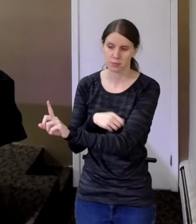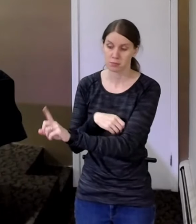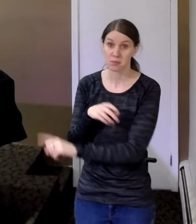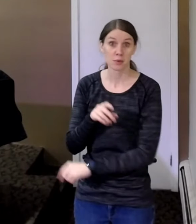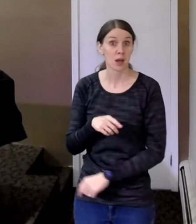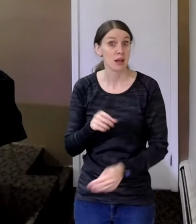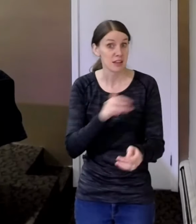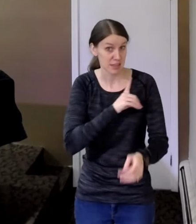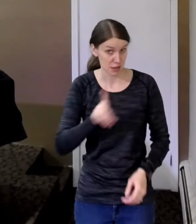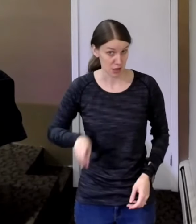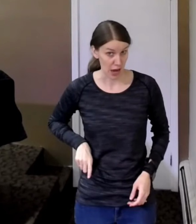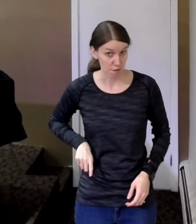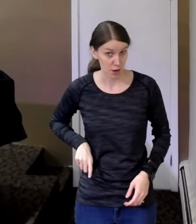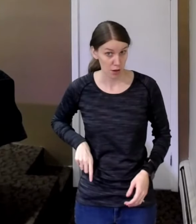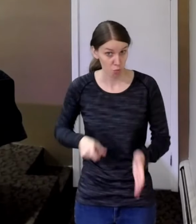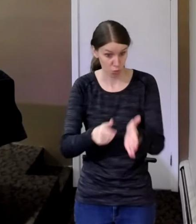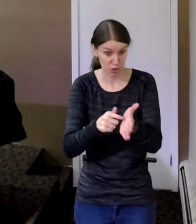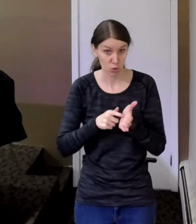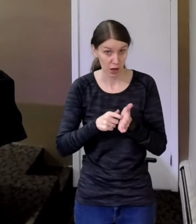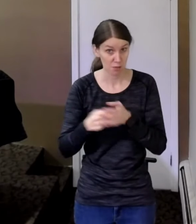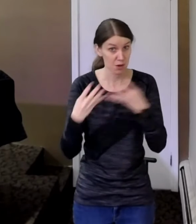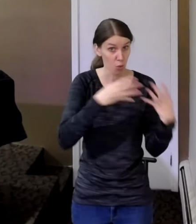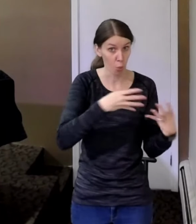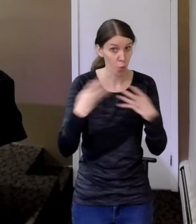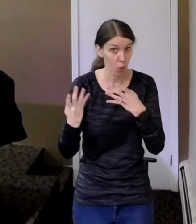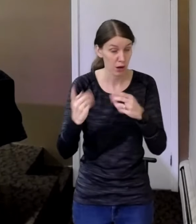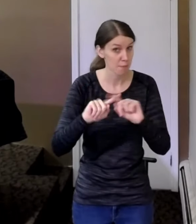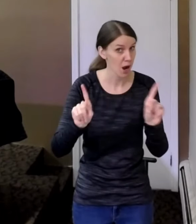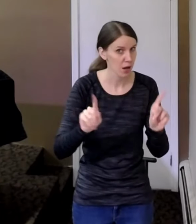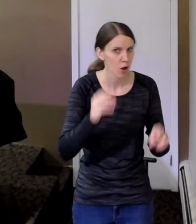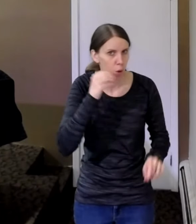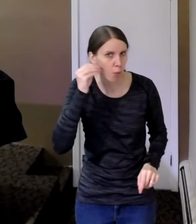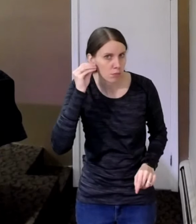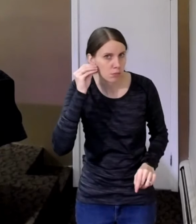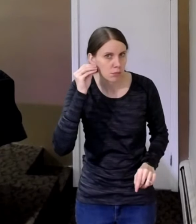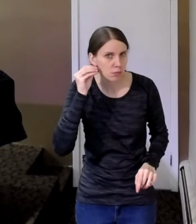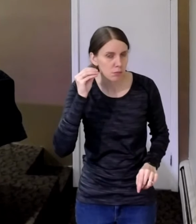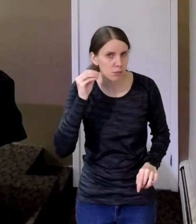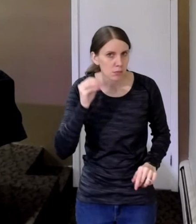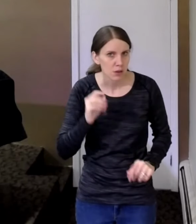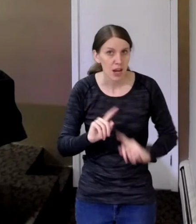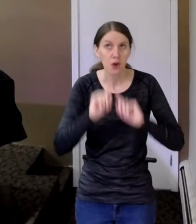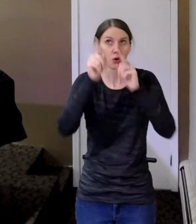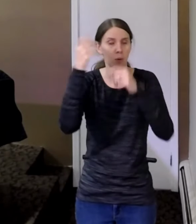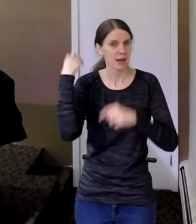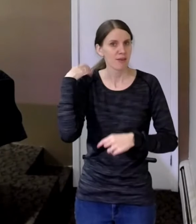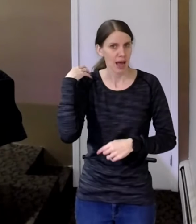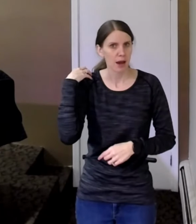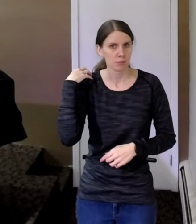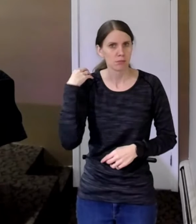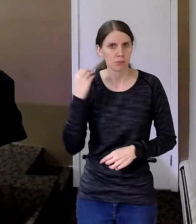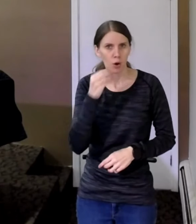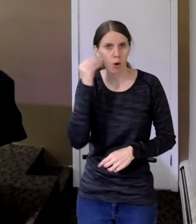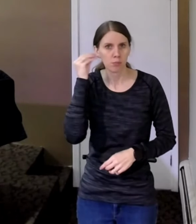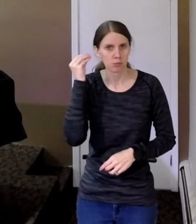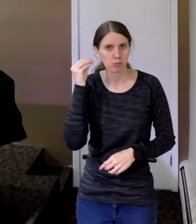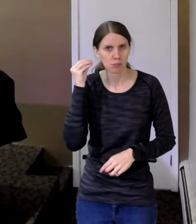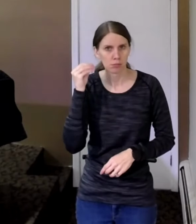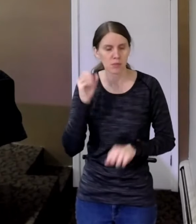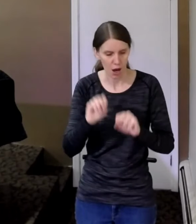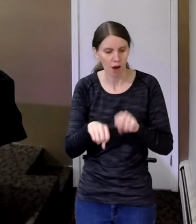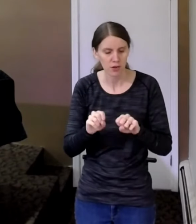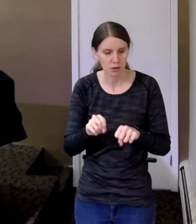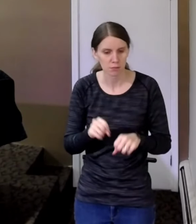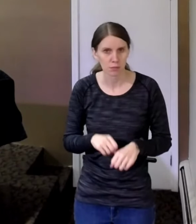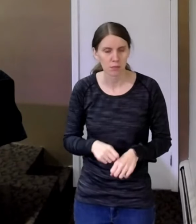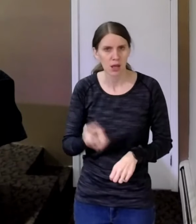been somewhere else, and he was at home. He goes up on the roof, which is not uncommon, okay, in that day. And he